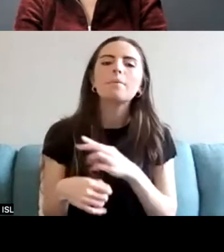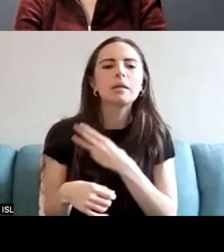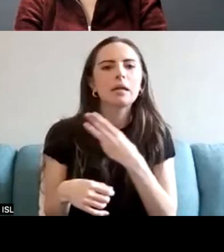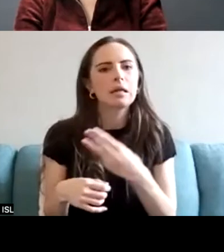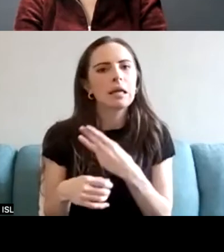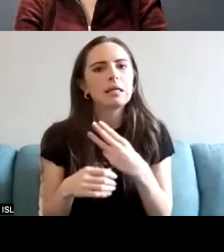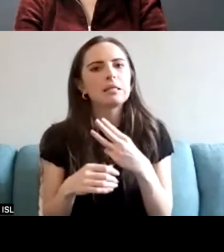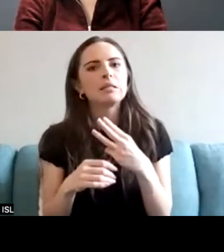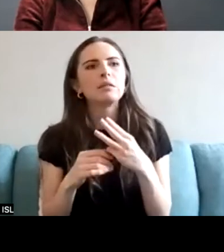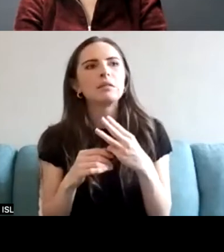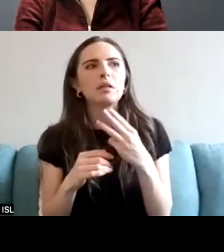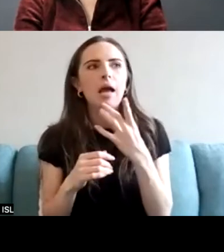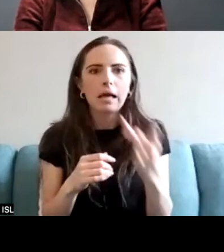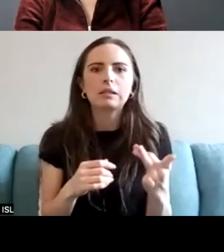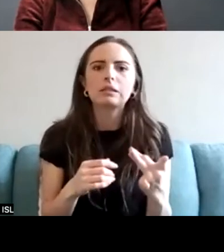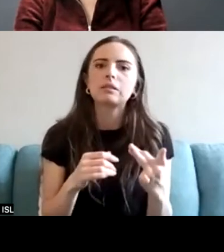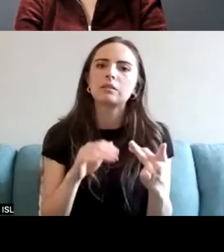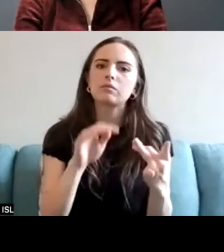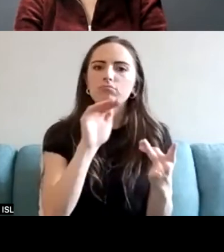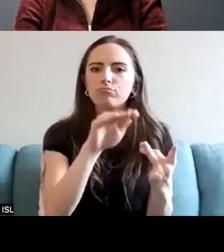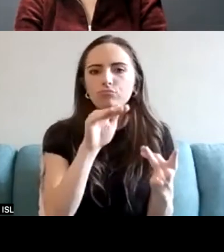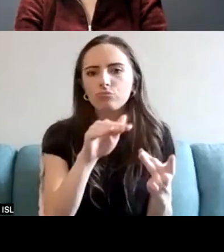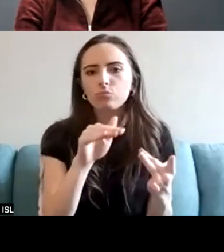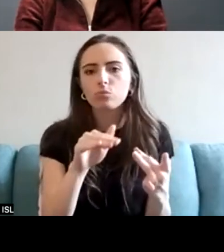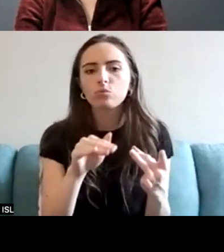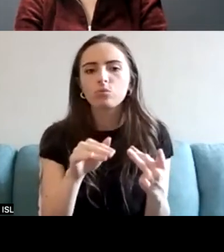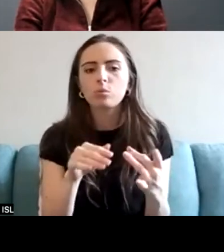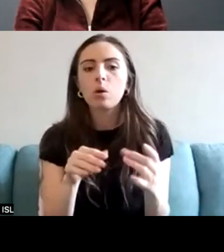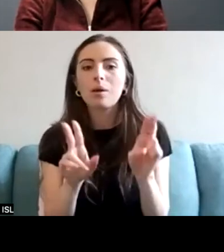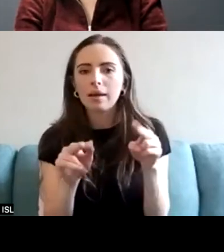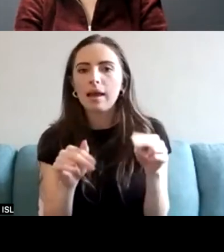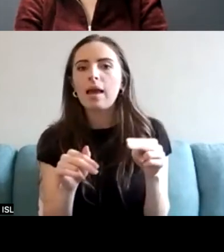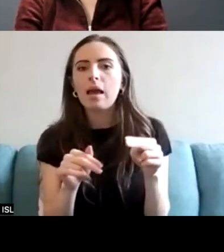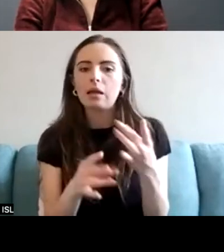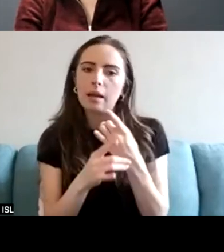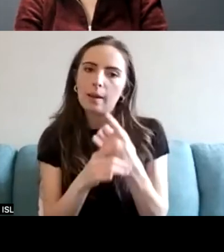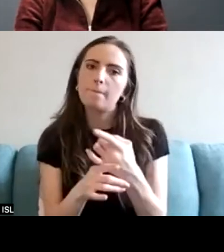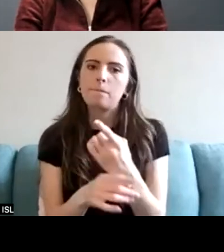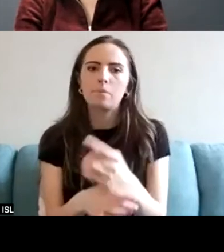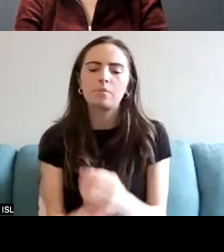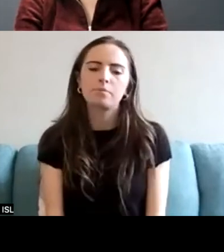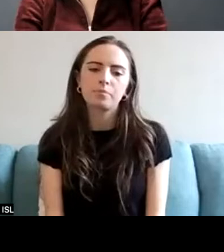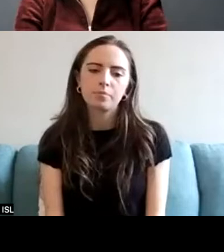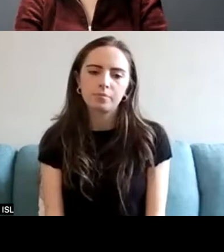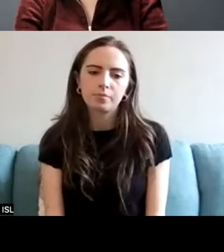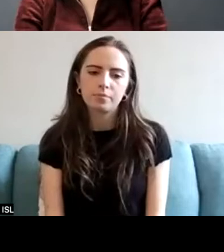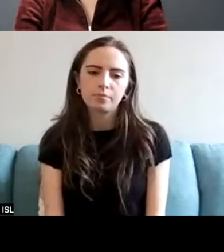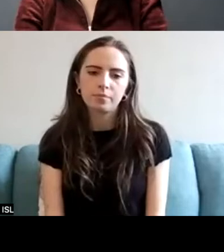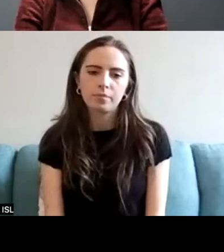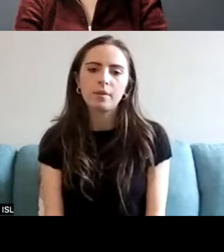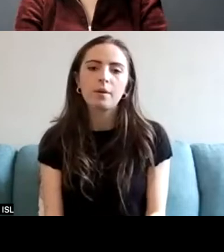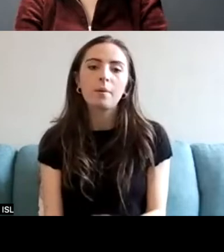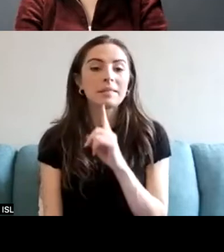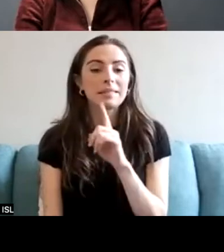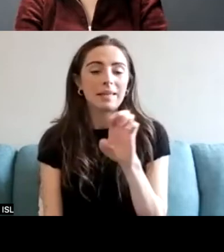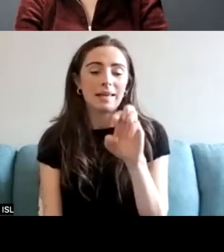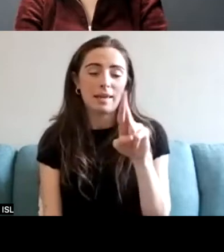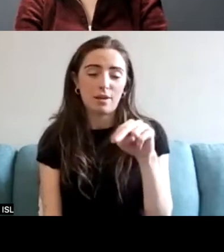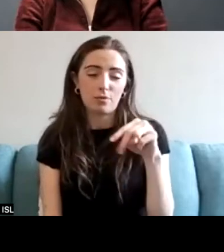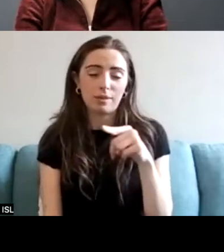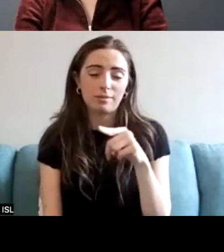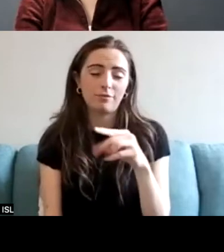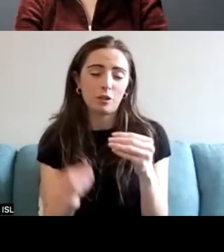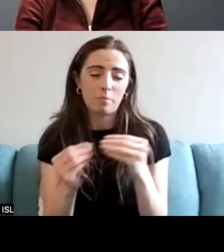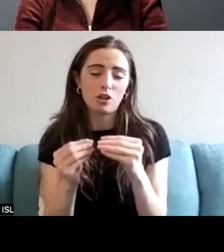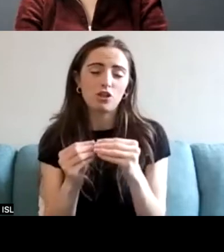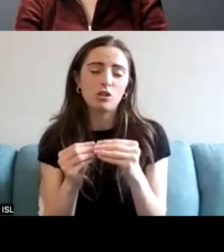out, and we can guide you to where you need to go. But as Erin said, do it with